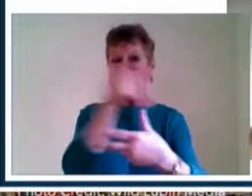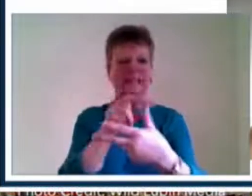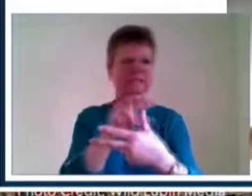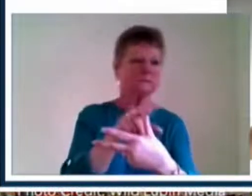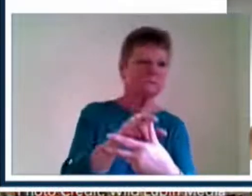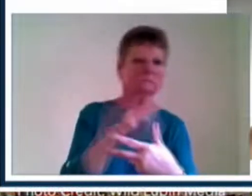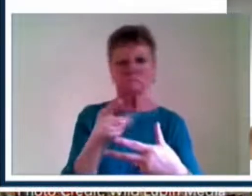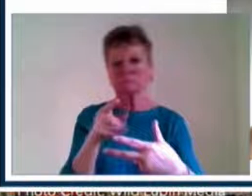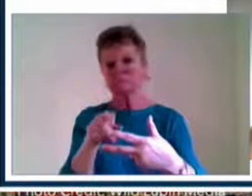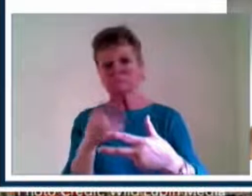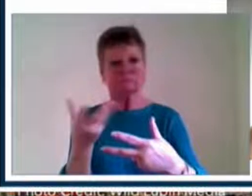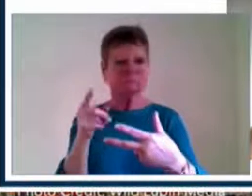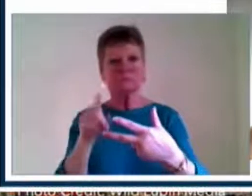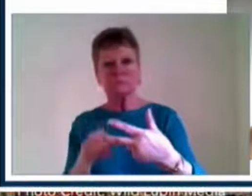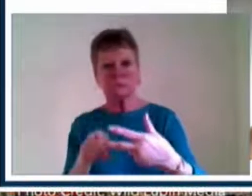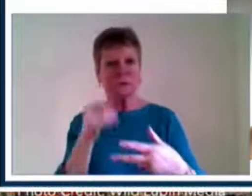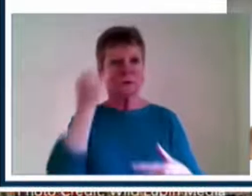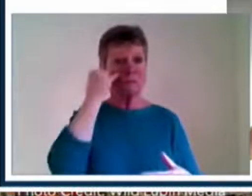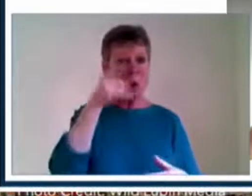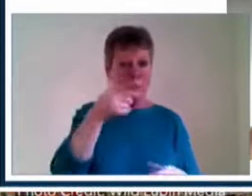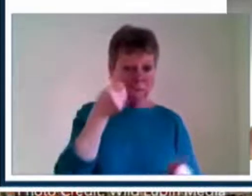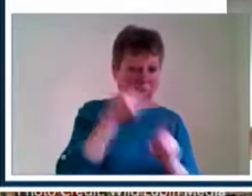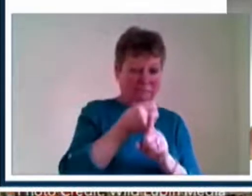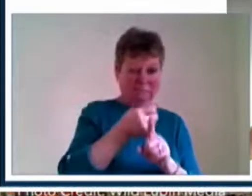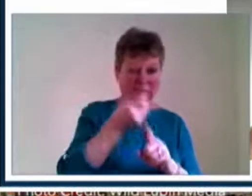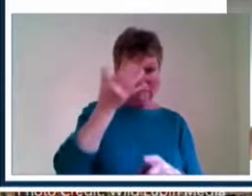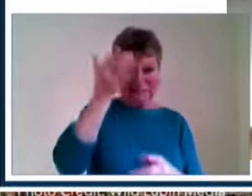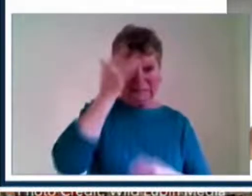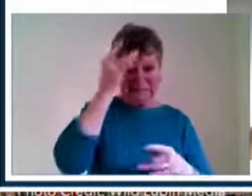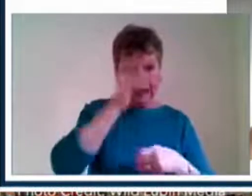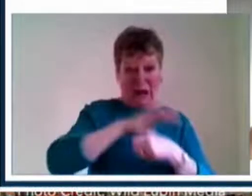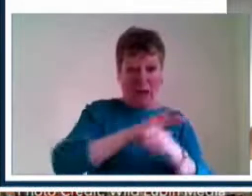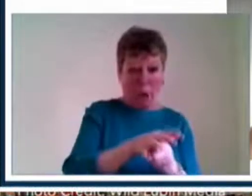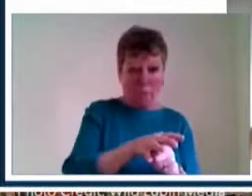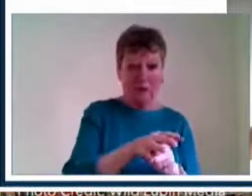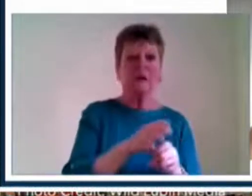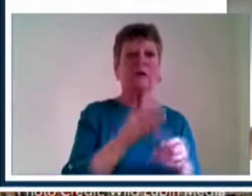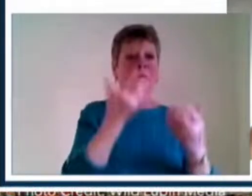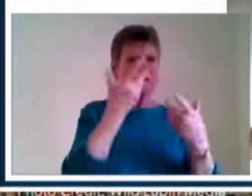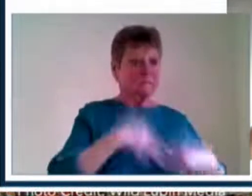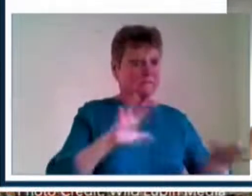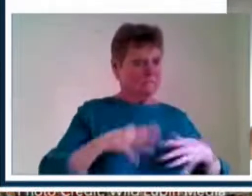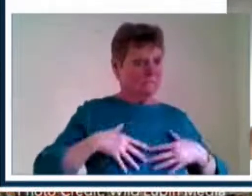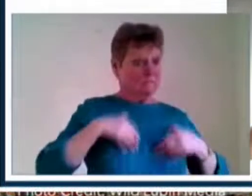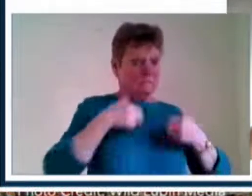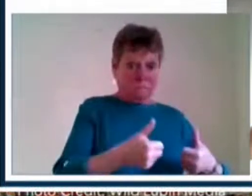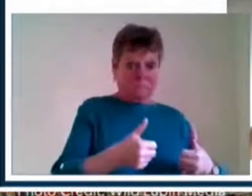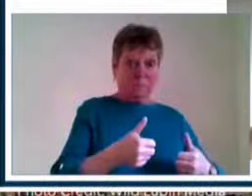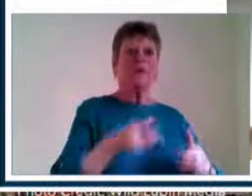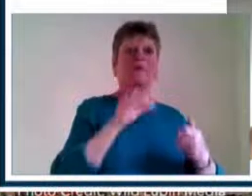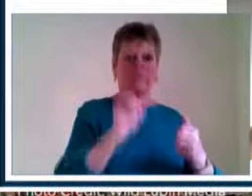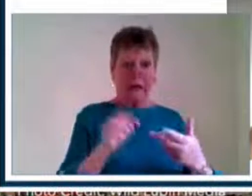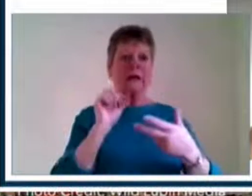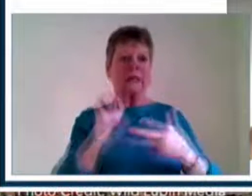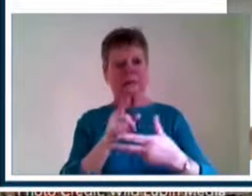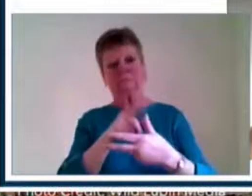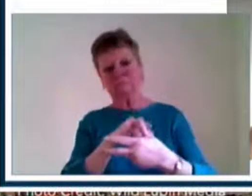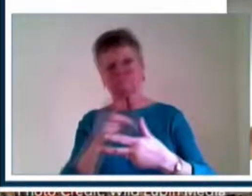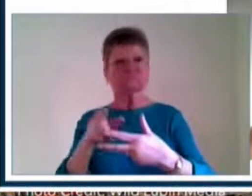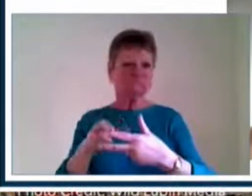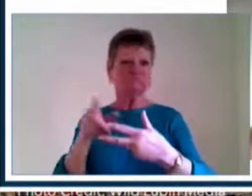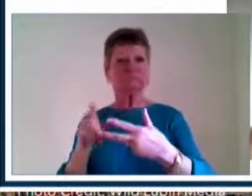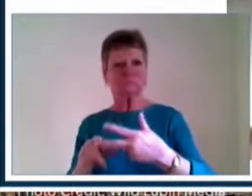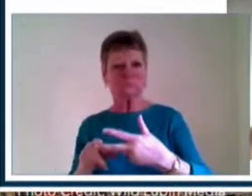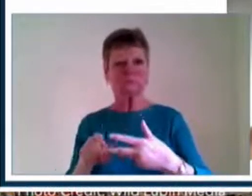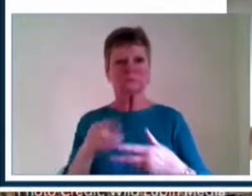after you've recovered from a COVID infection. There is active discussion around national experts on the best time to wait for